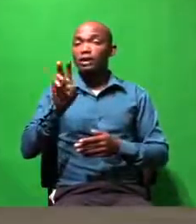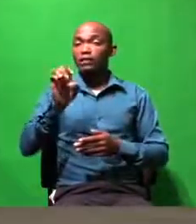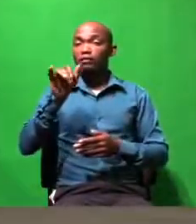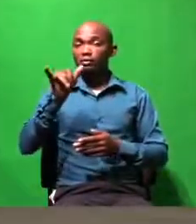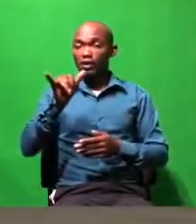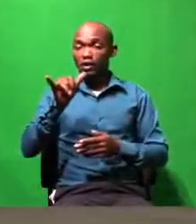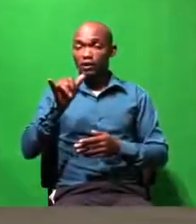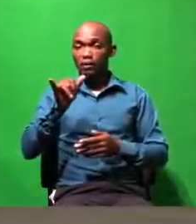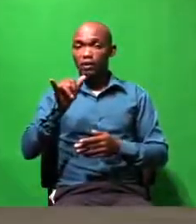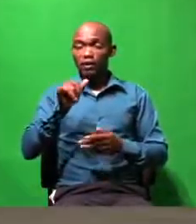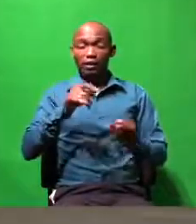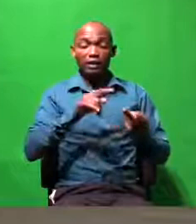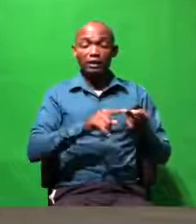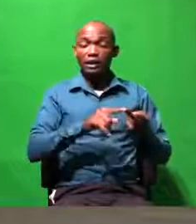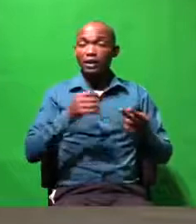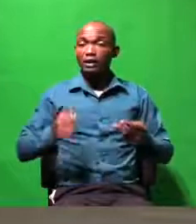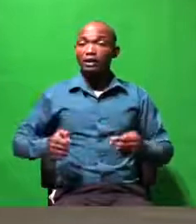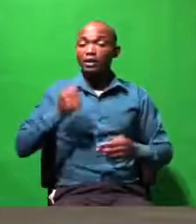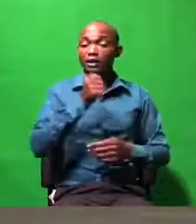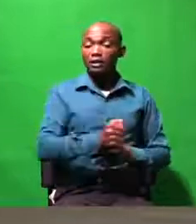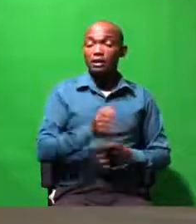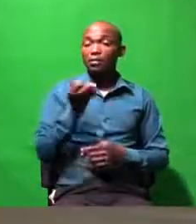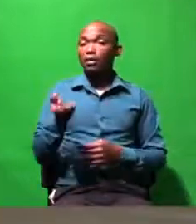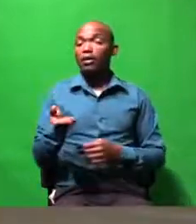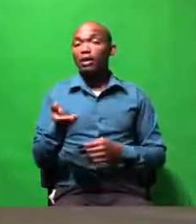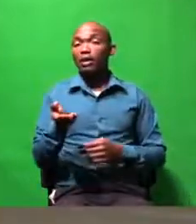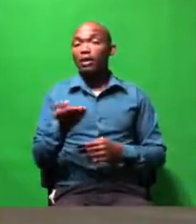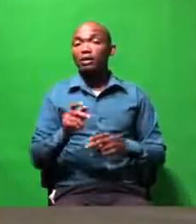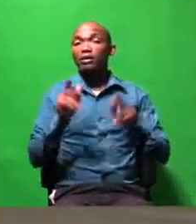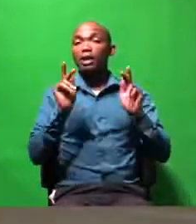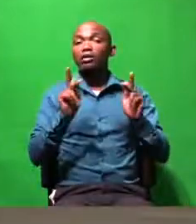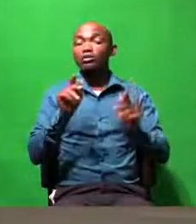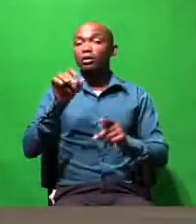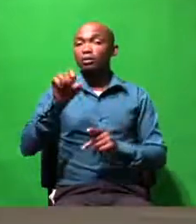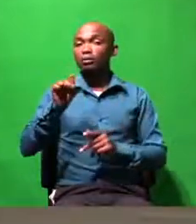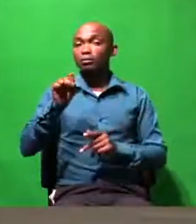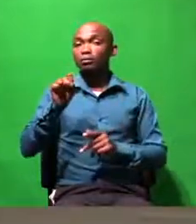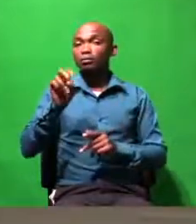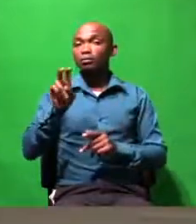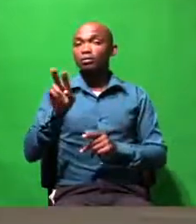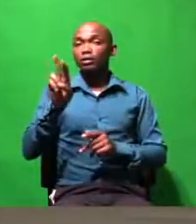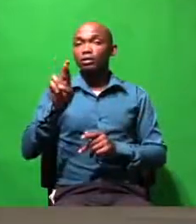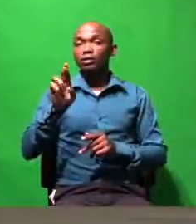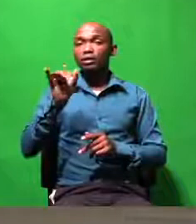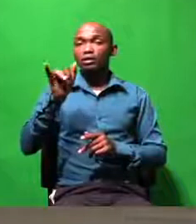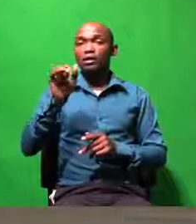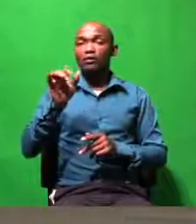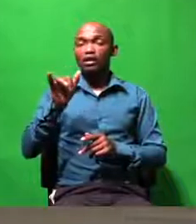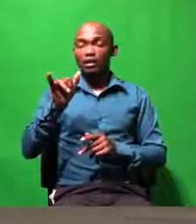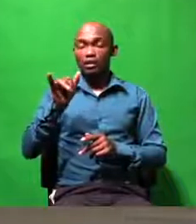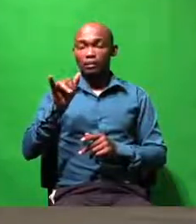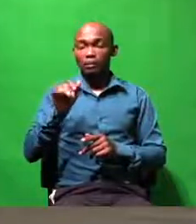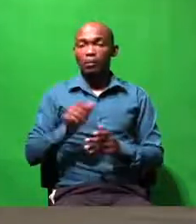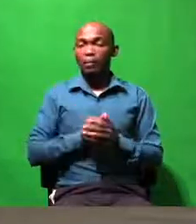A second step here is, we can say, is actual survey. This is a second step, actual